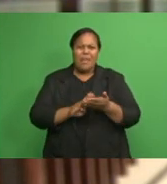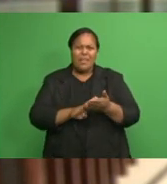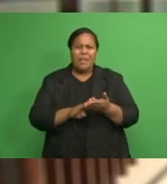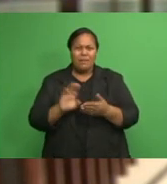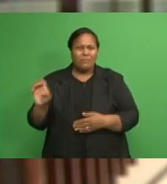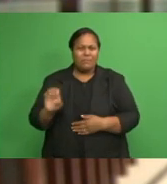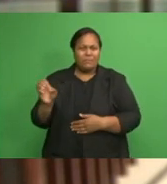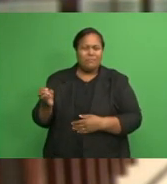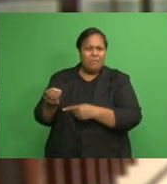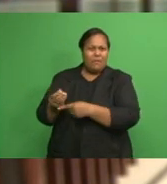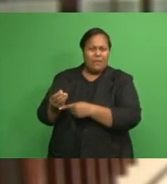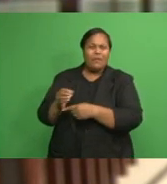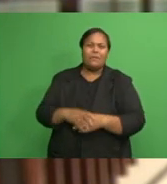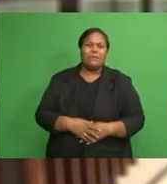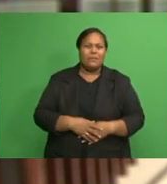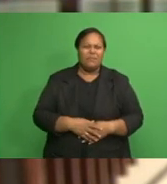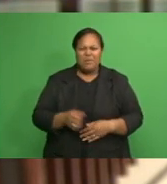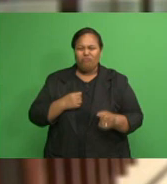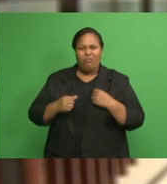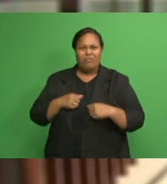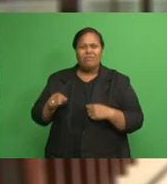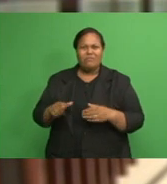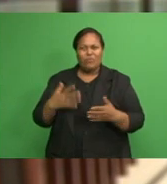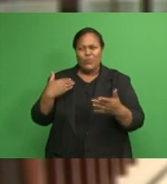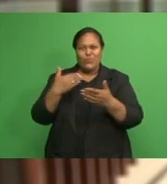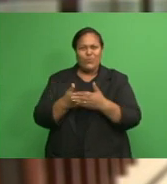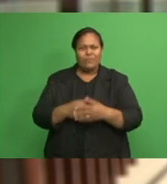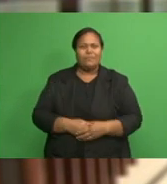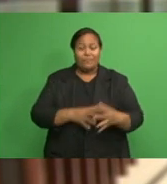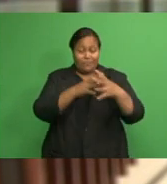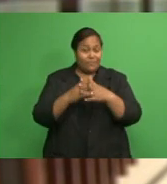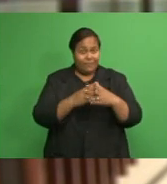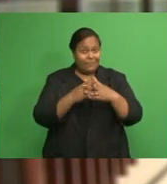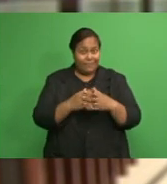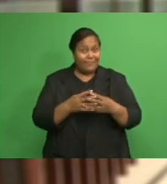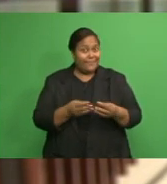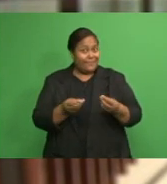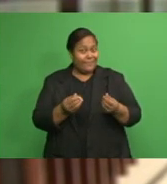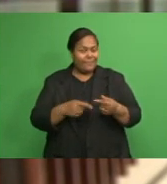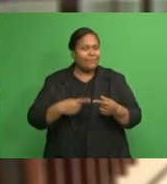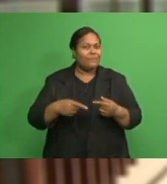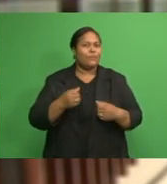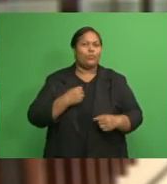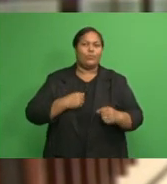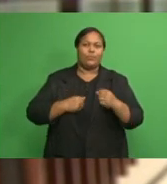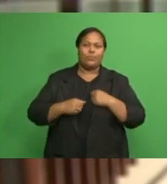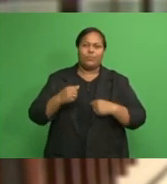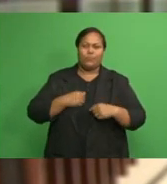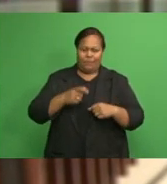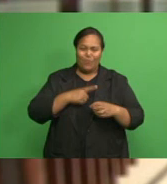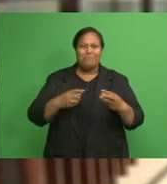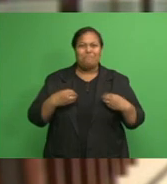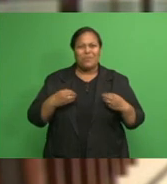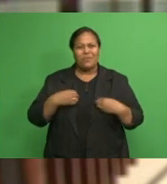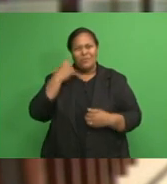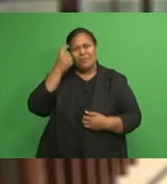significant boost for the Eurozone's struggling economy. The US dollar, on the other hand, continues to struggle as traders remain concerned about